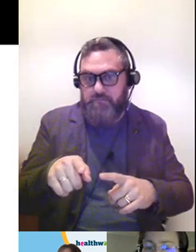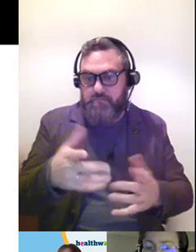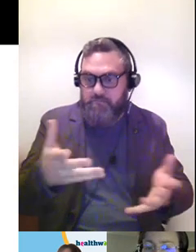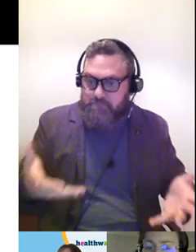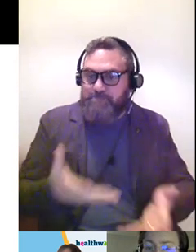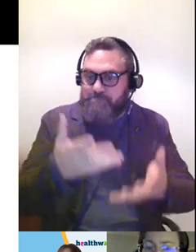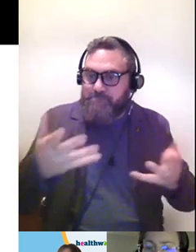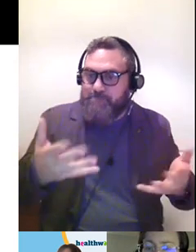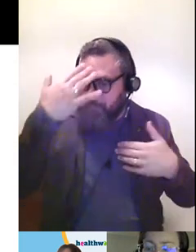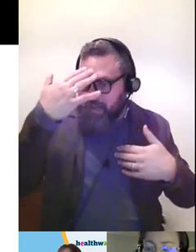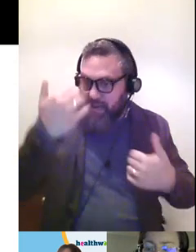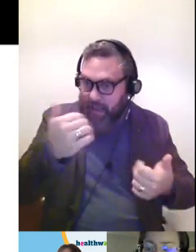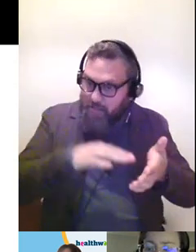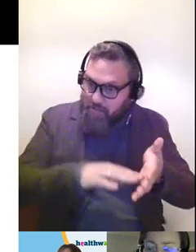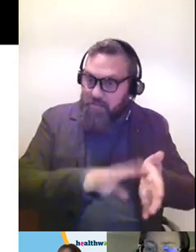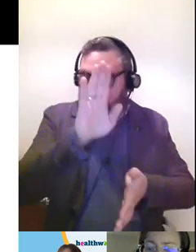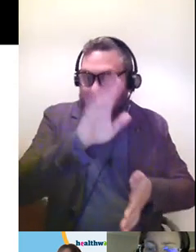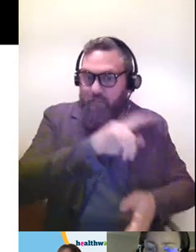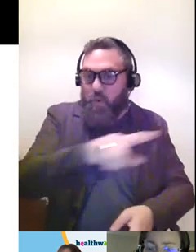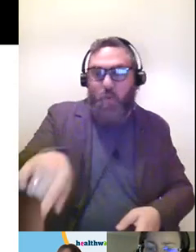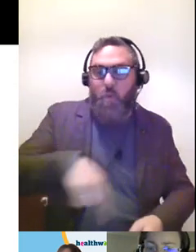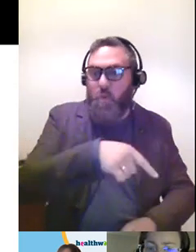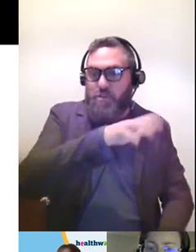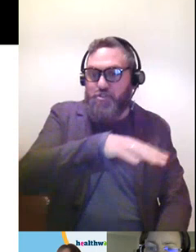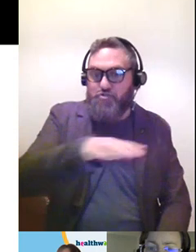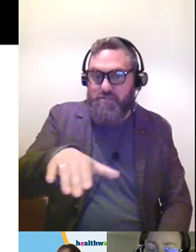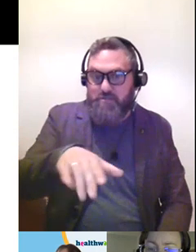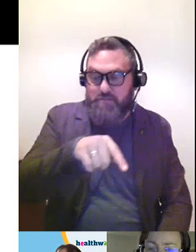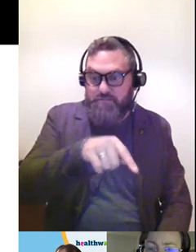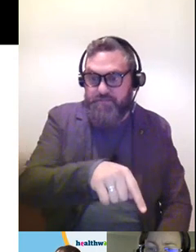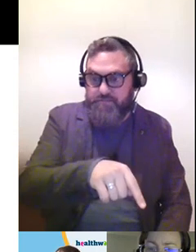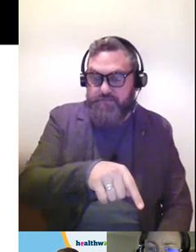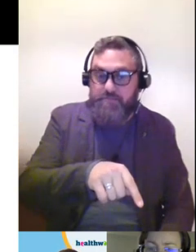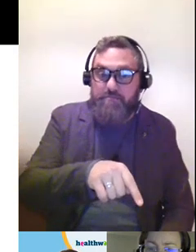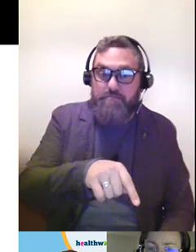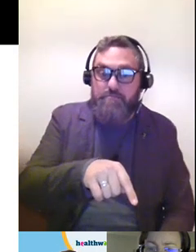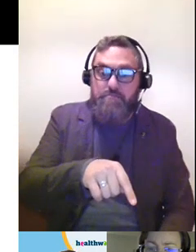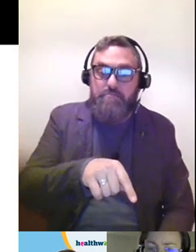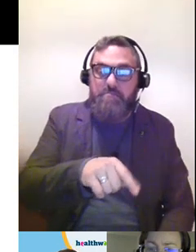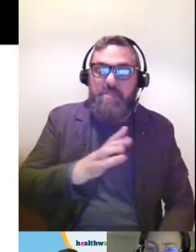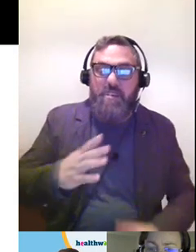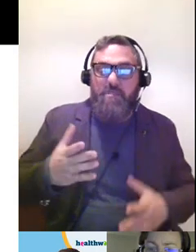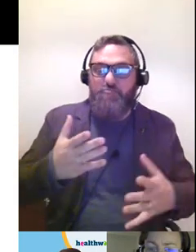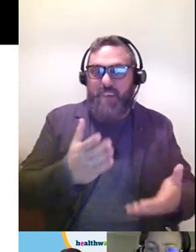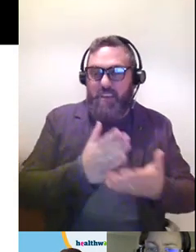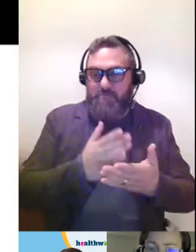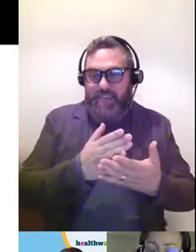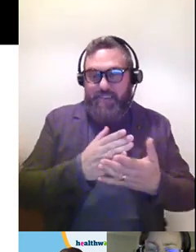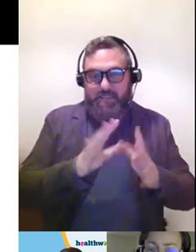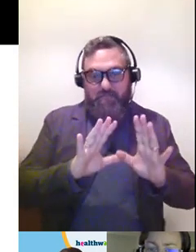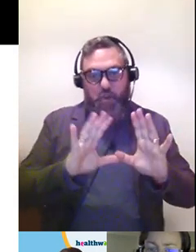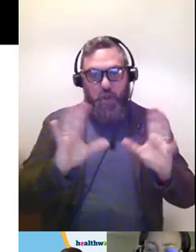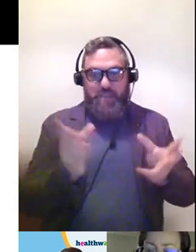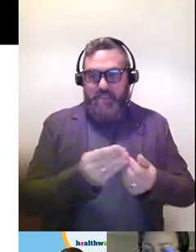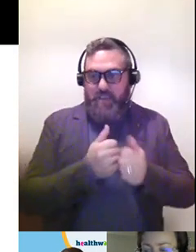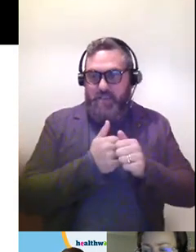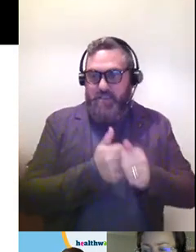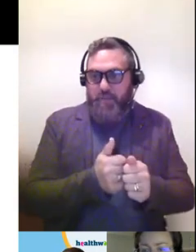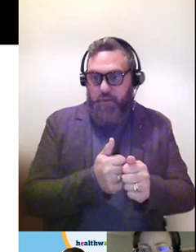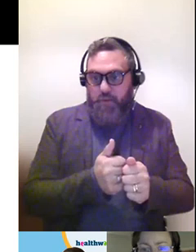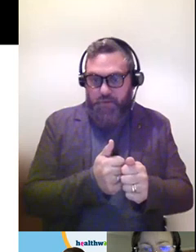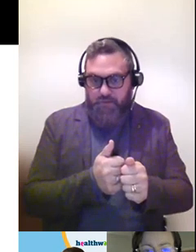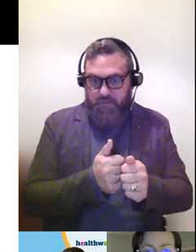mental health and well-being for all of our children and providing more holistic support for them in the